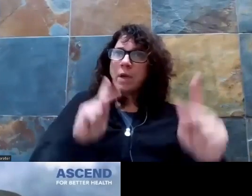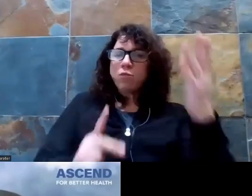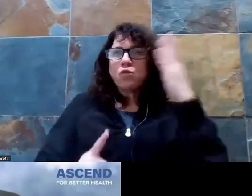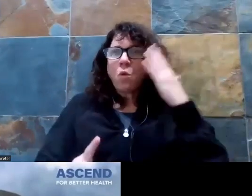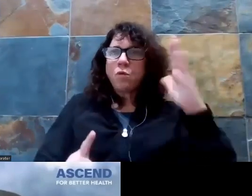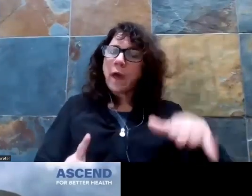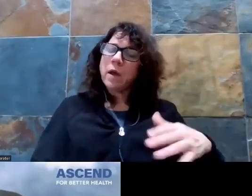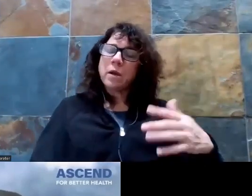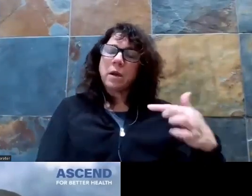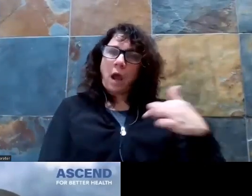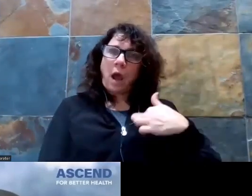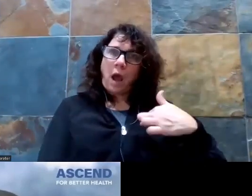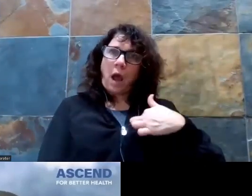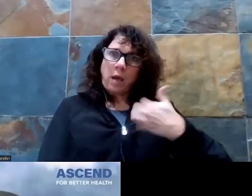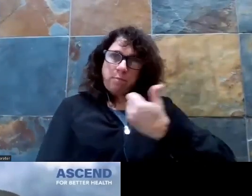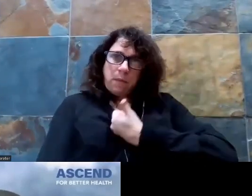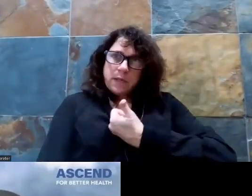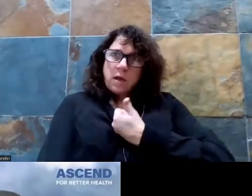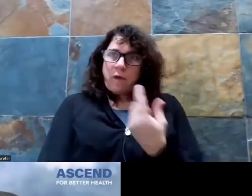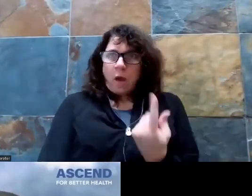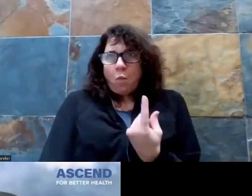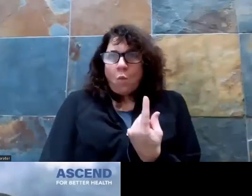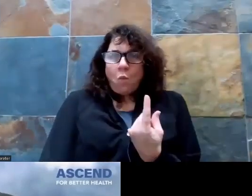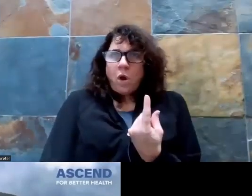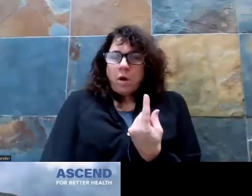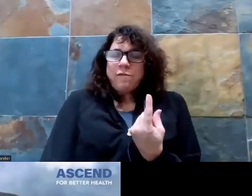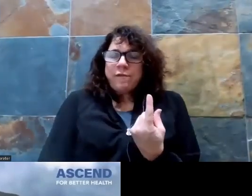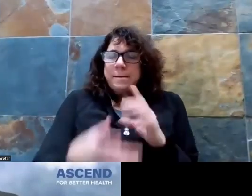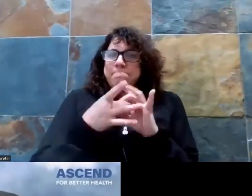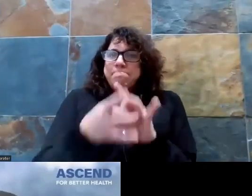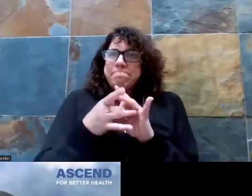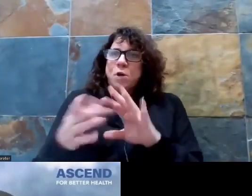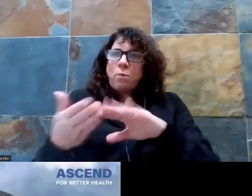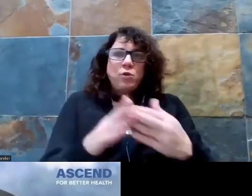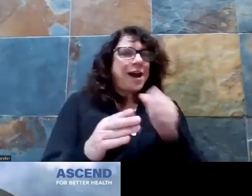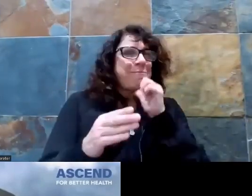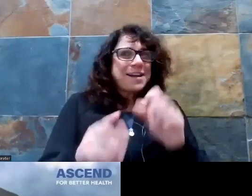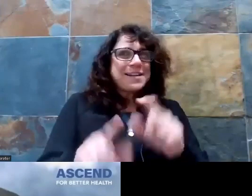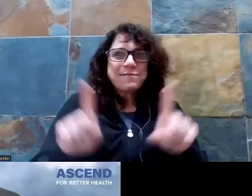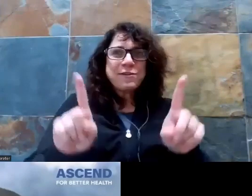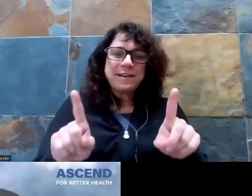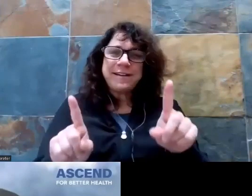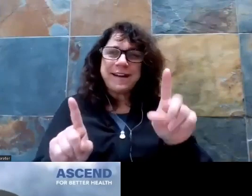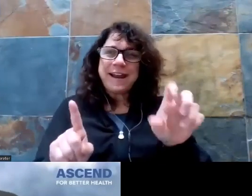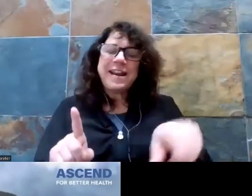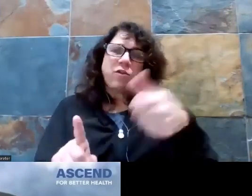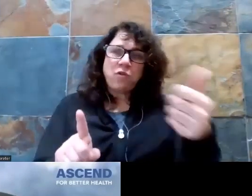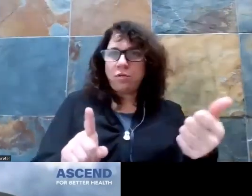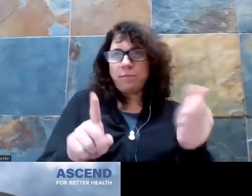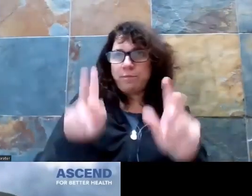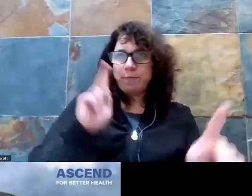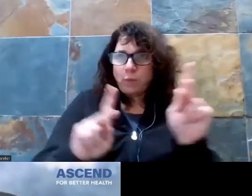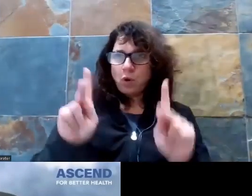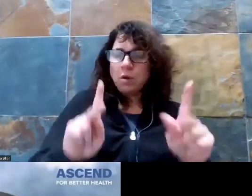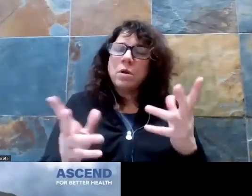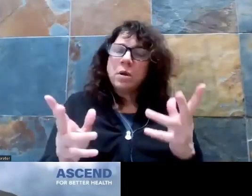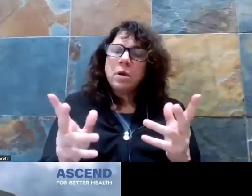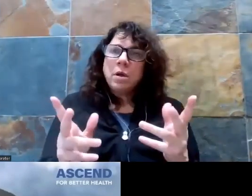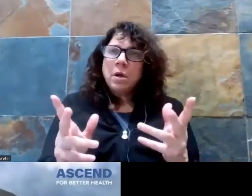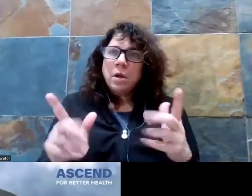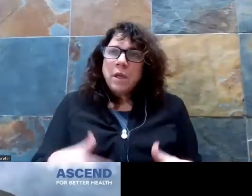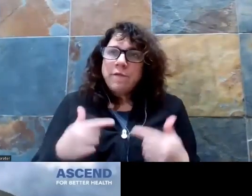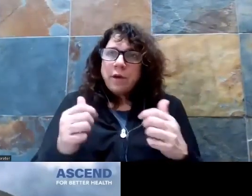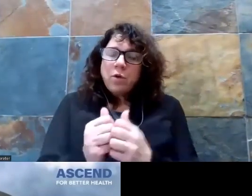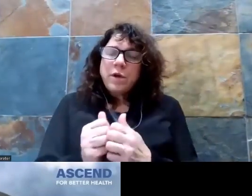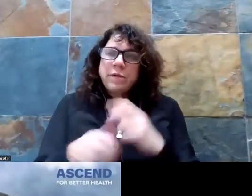know that I'm one of the community. I'm not any different than anybody else. And so living with